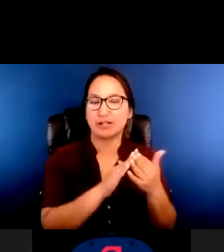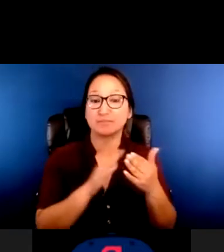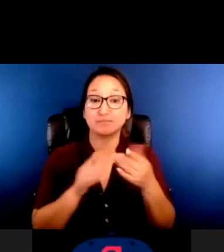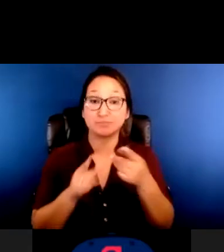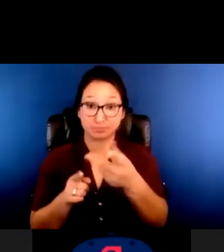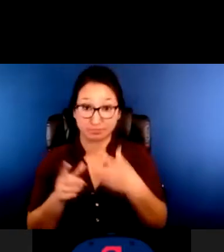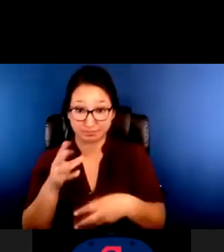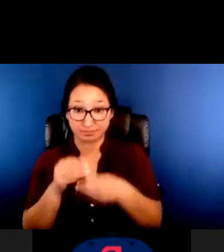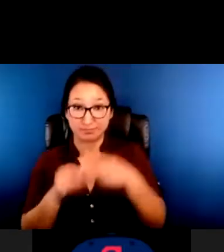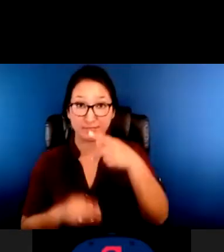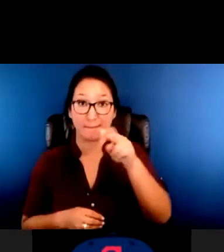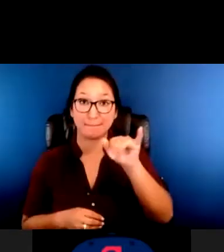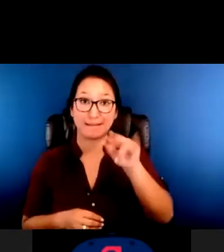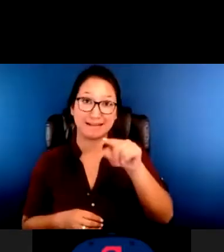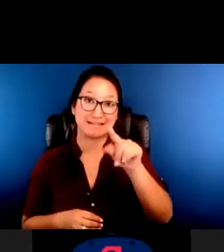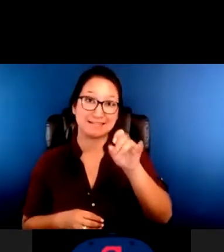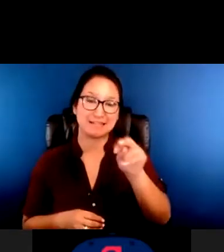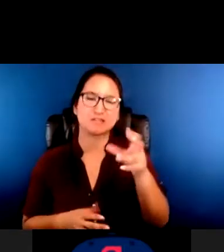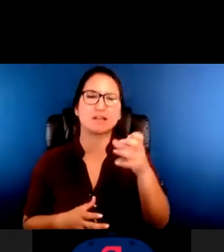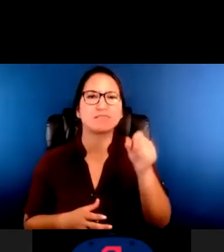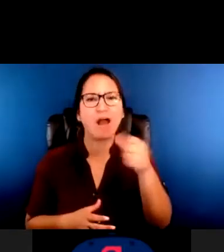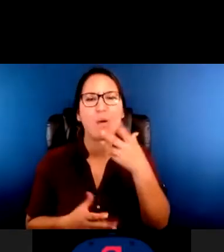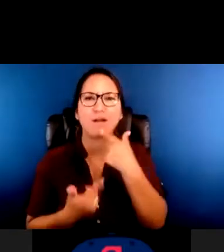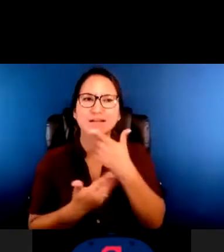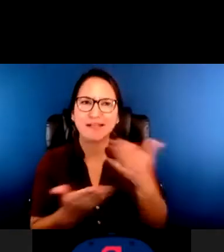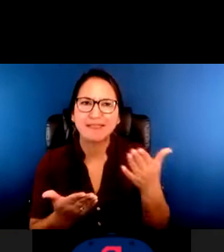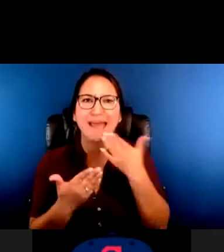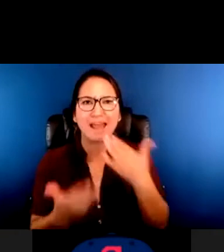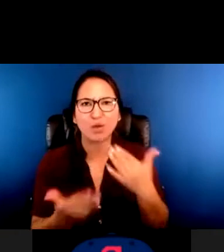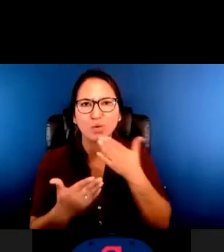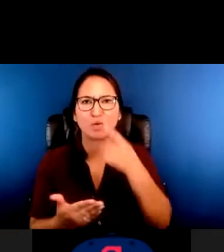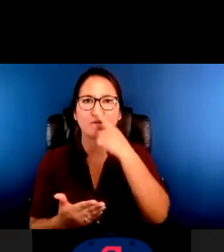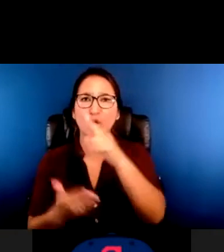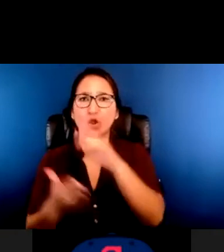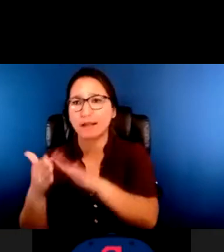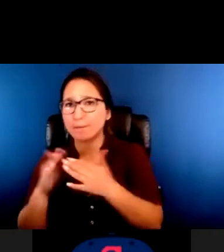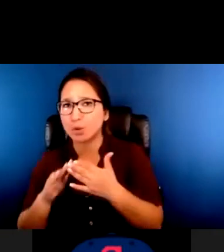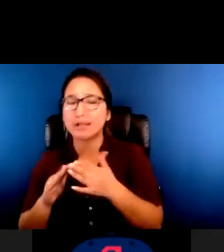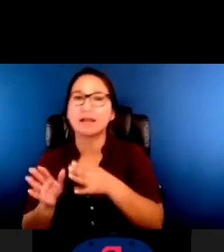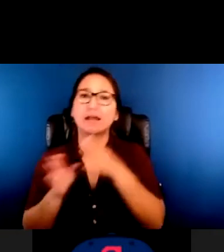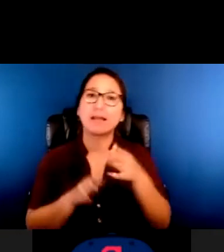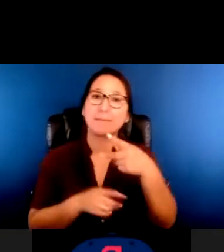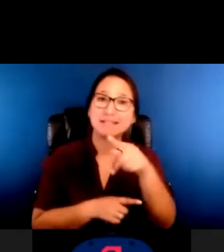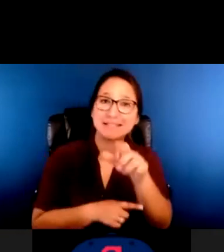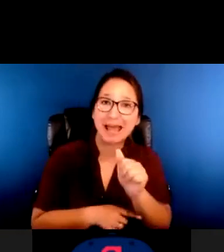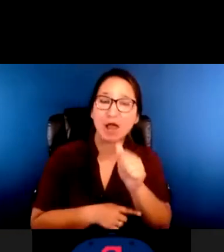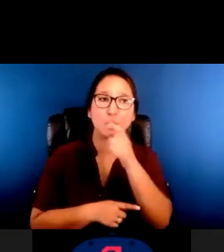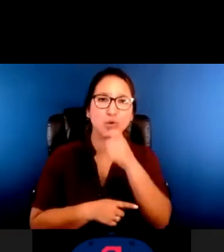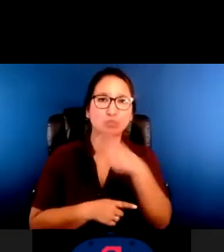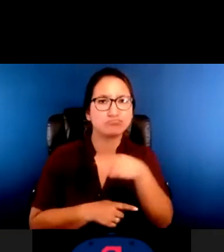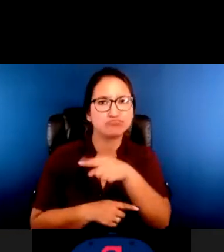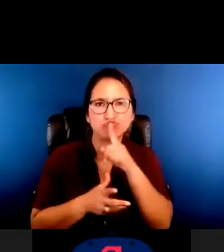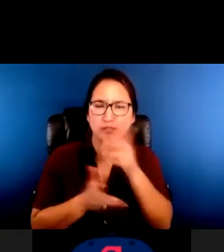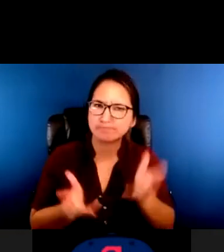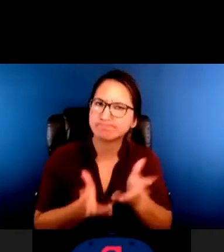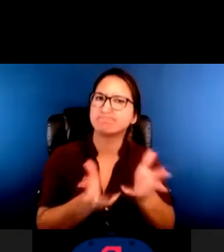big thank you to our community, to PTA for pushing it forward. Just a huge thank you. Like, not